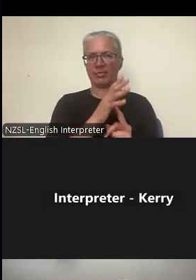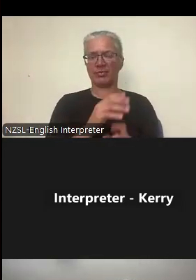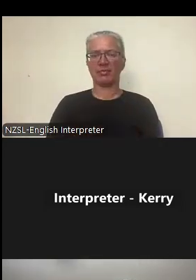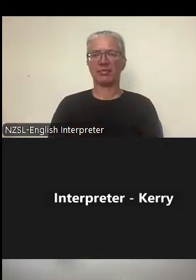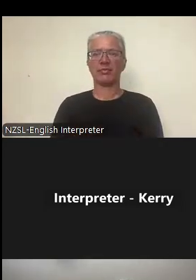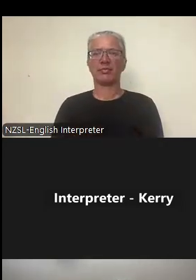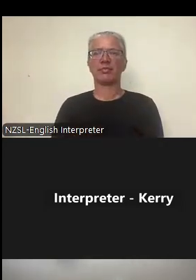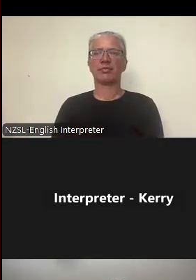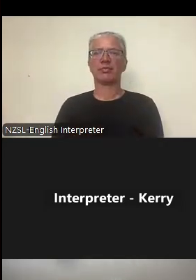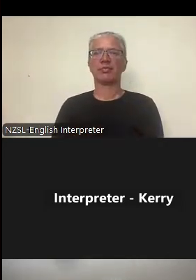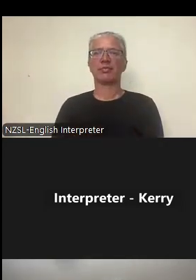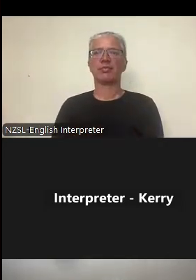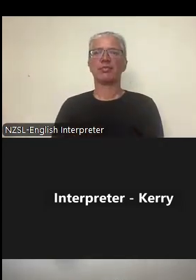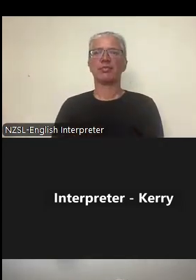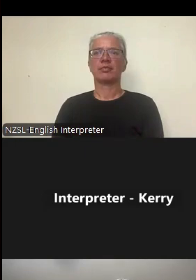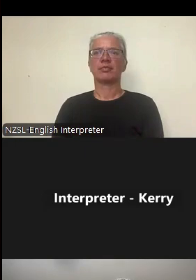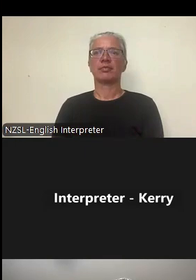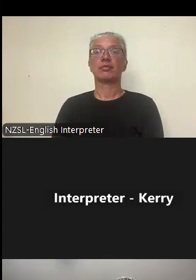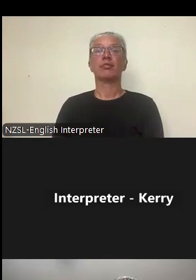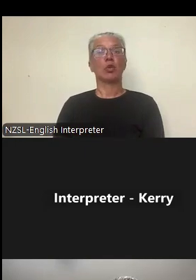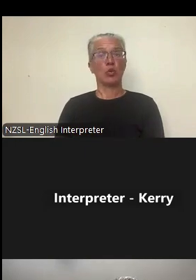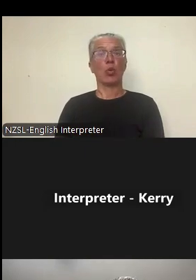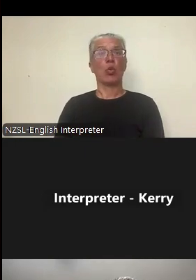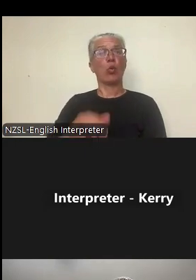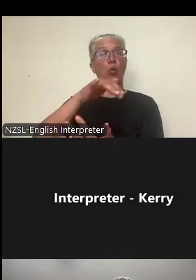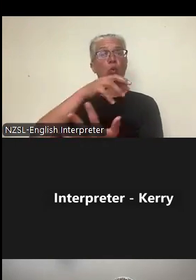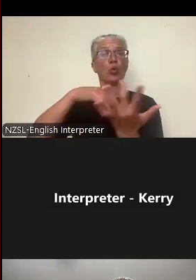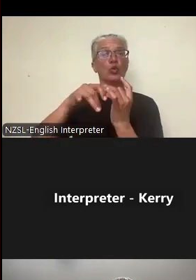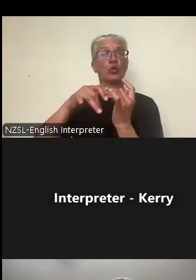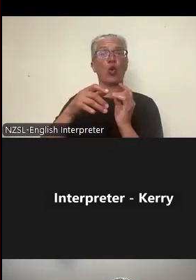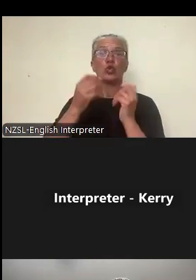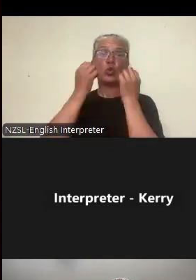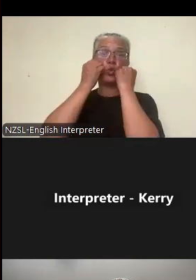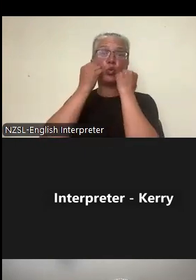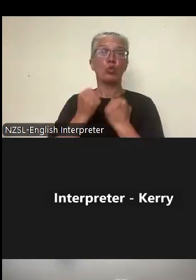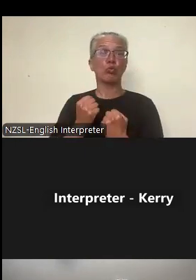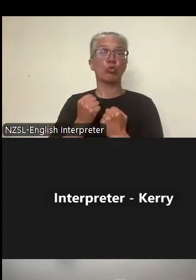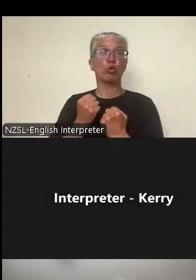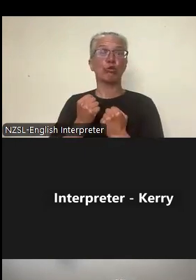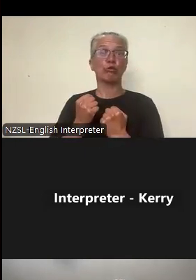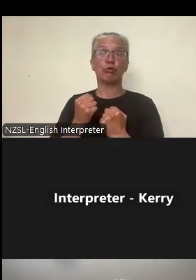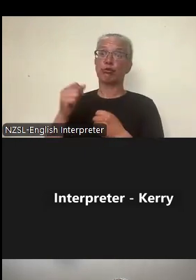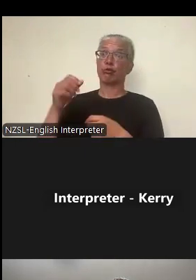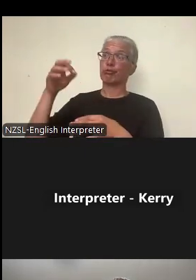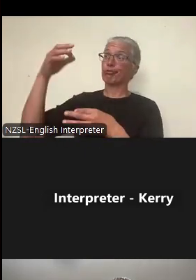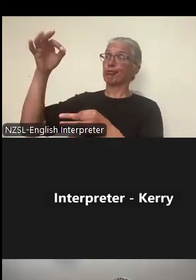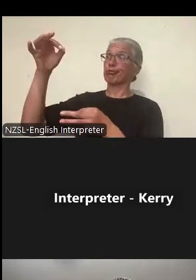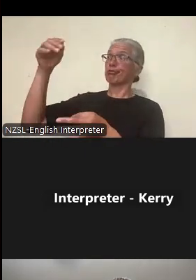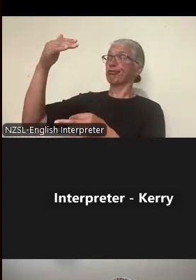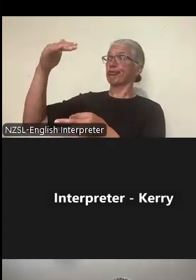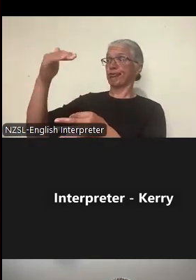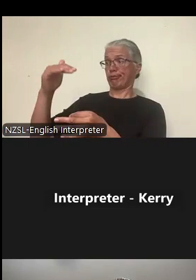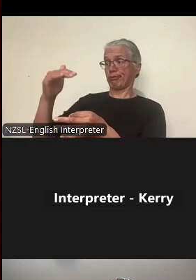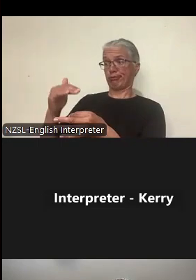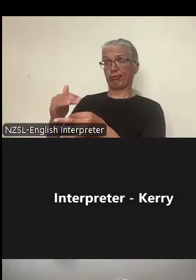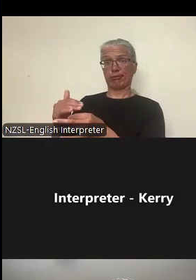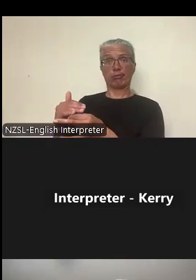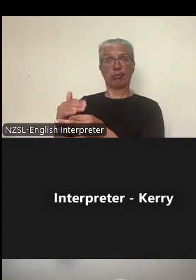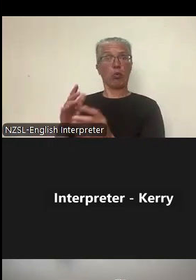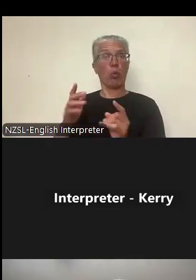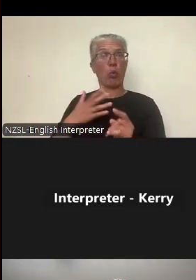So within that social change, social proof, we are looking for quietly working